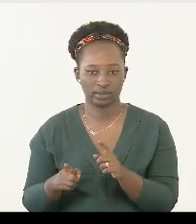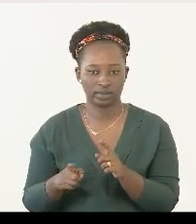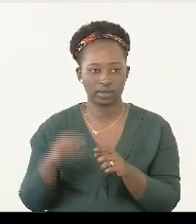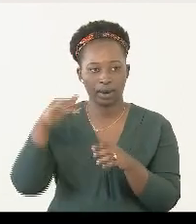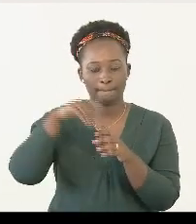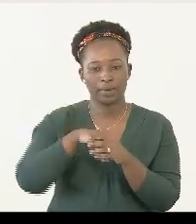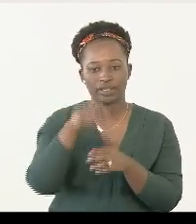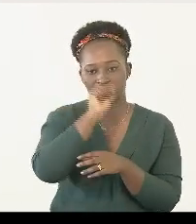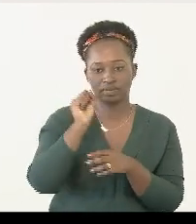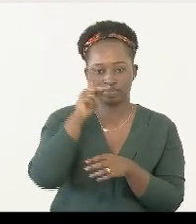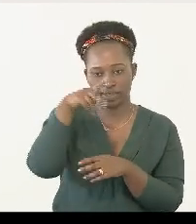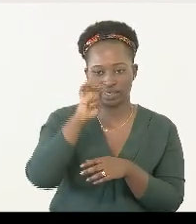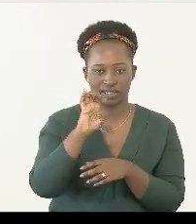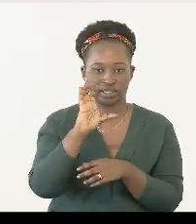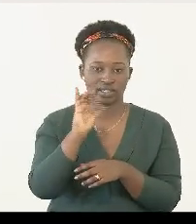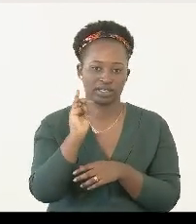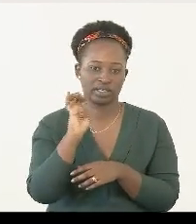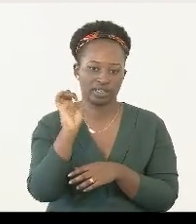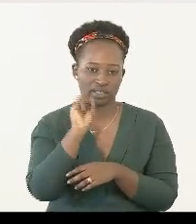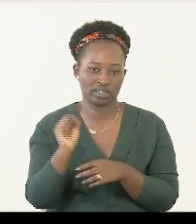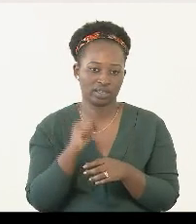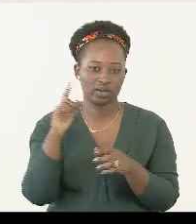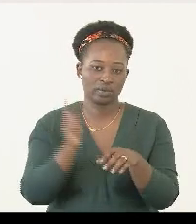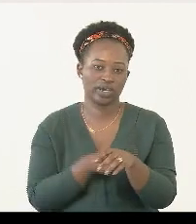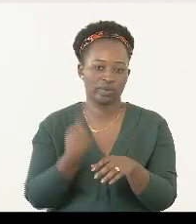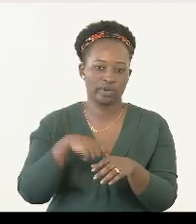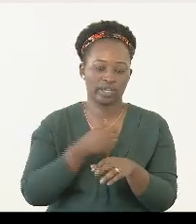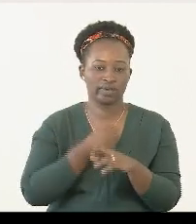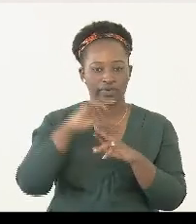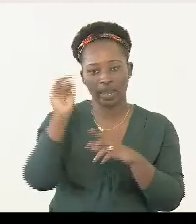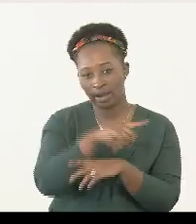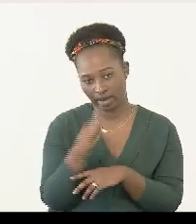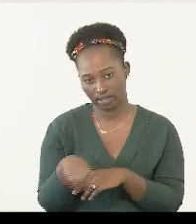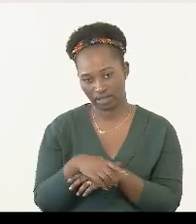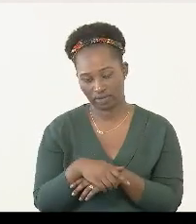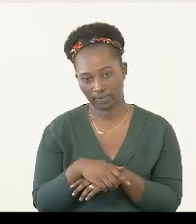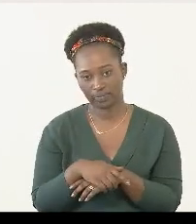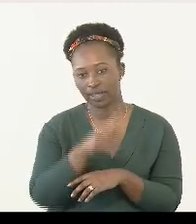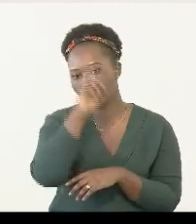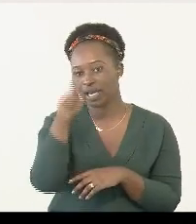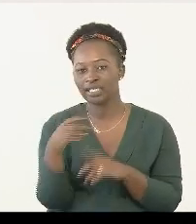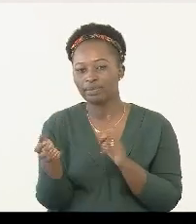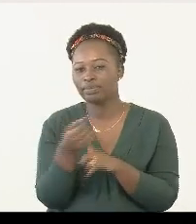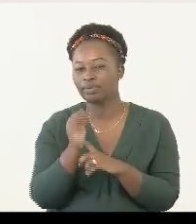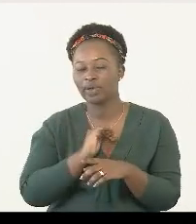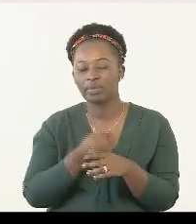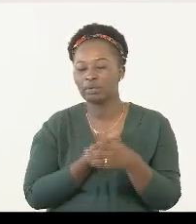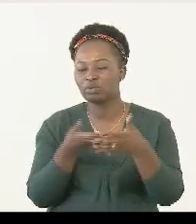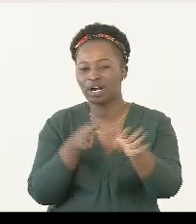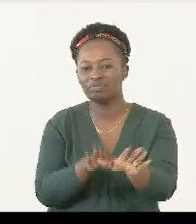amongst the species when we inherit these errors. Do we benefit from them? Do they take us to hell so that we